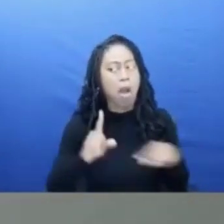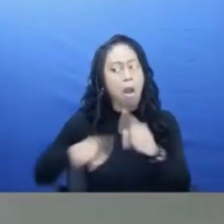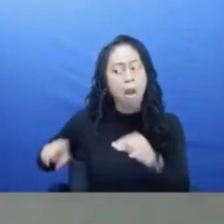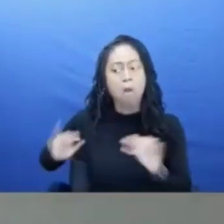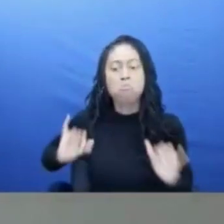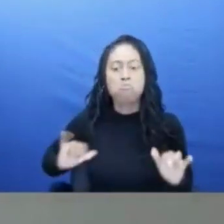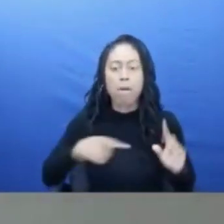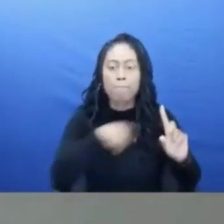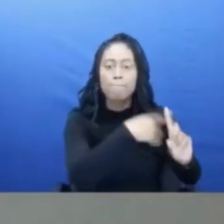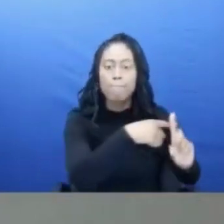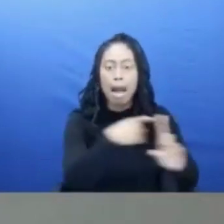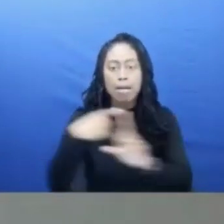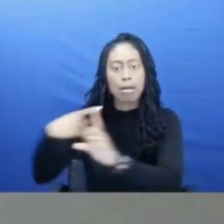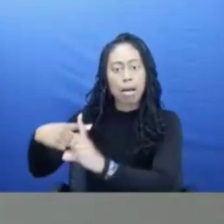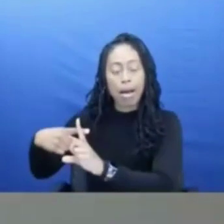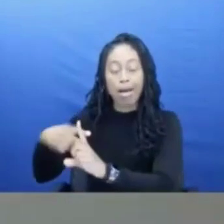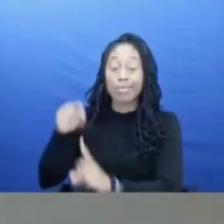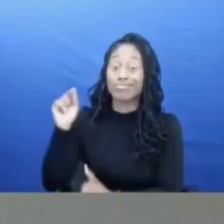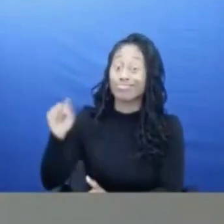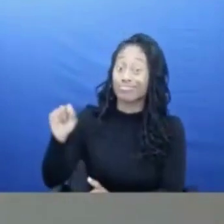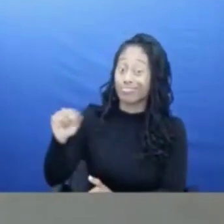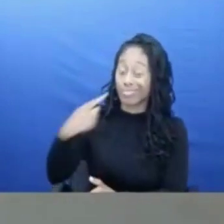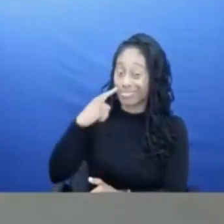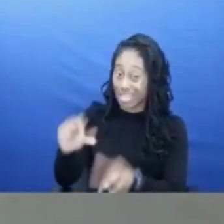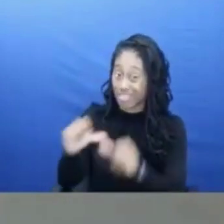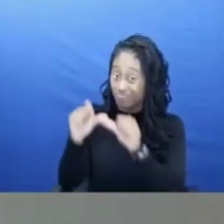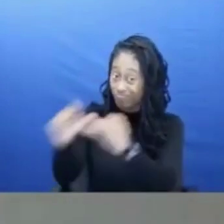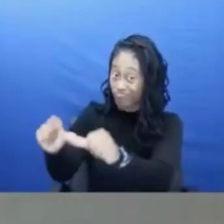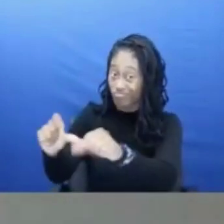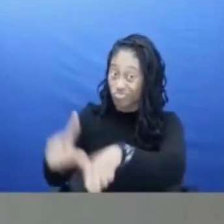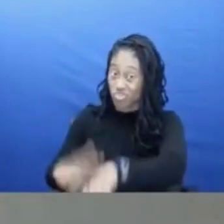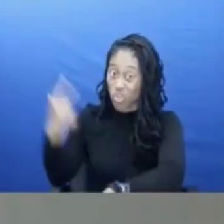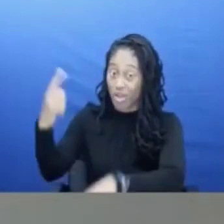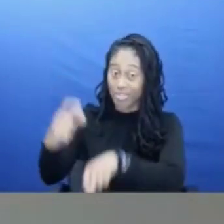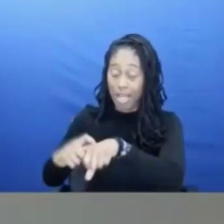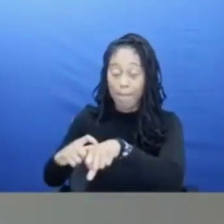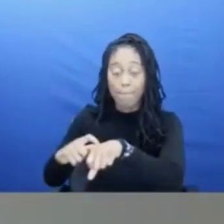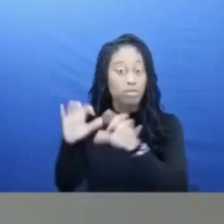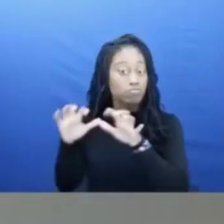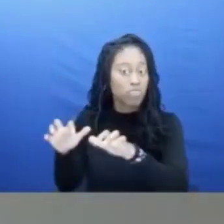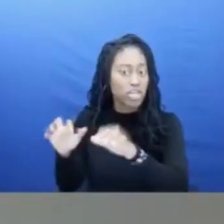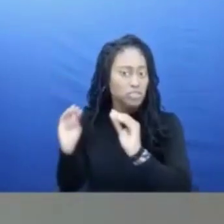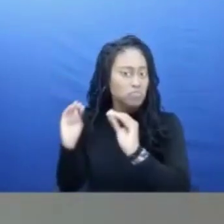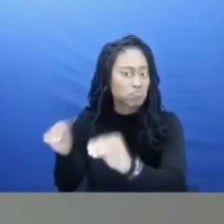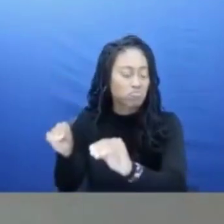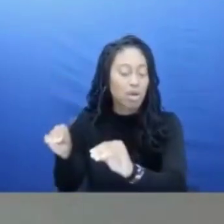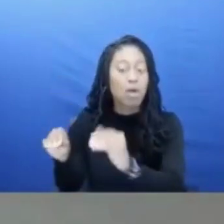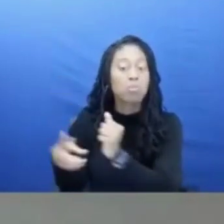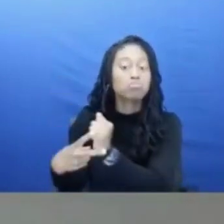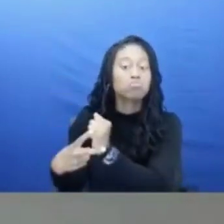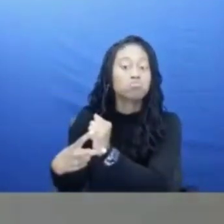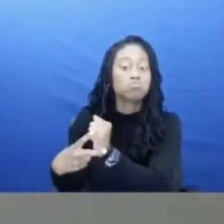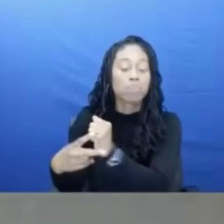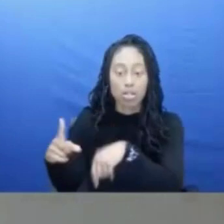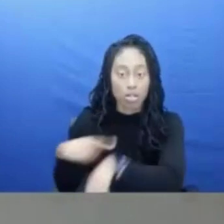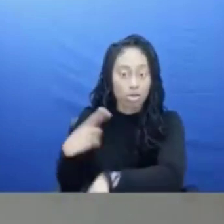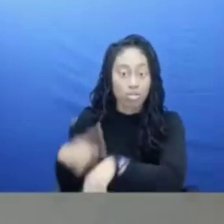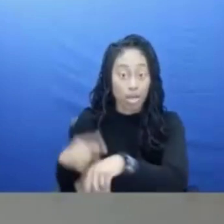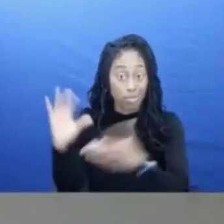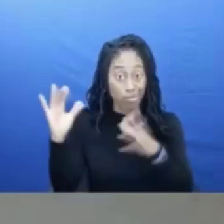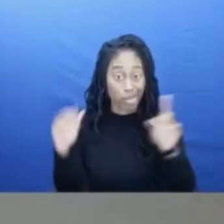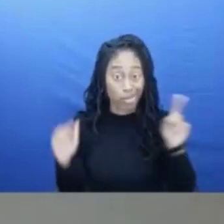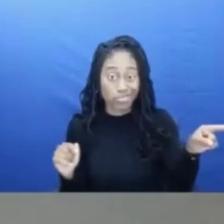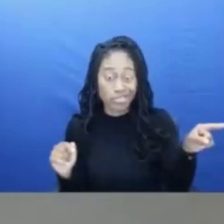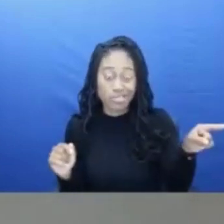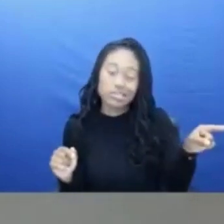main advantages that they have. And this is that they have a longer storage life, which means you can put them in the freezer longer than you could store them